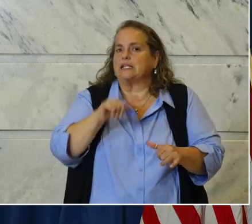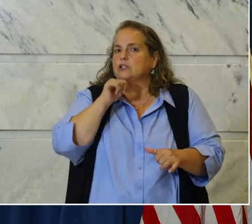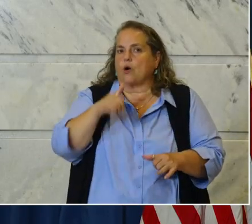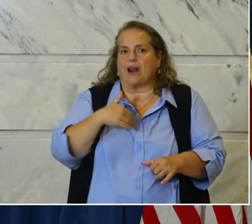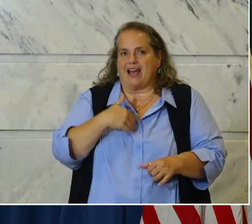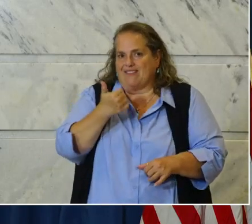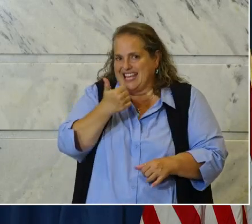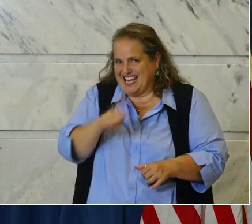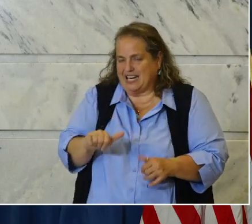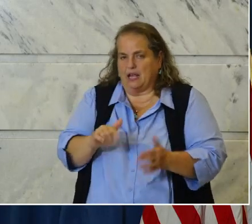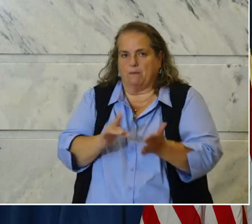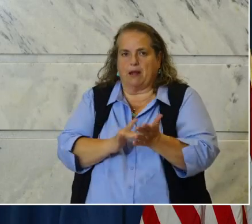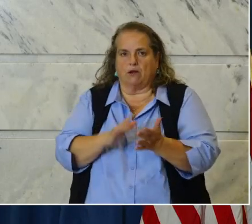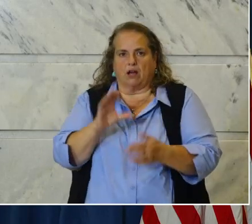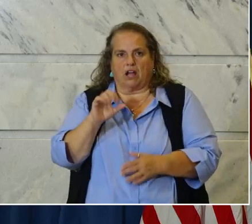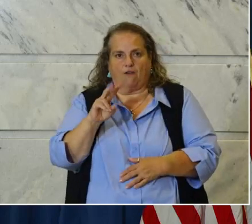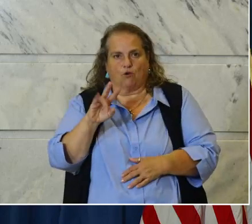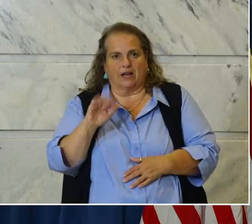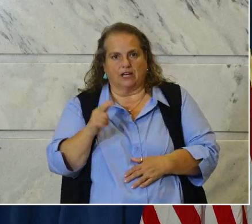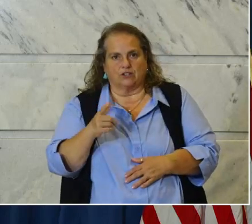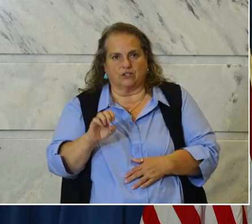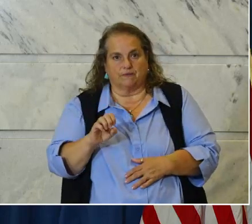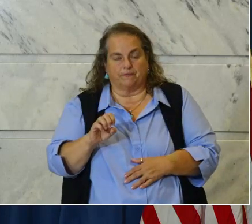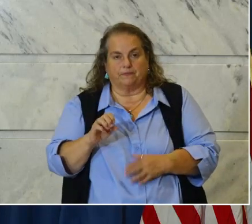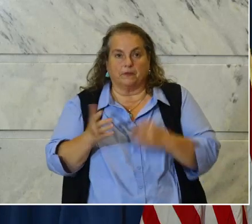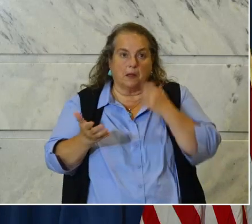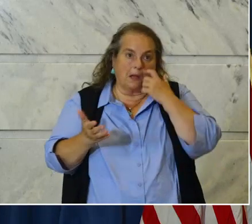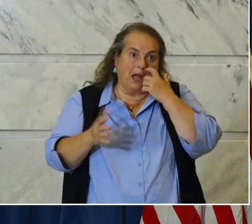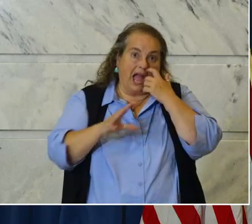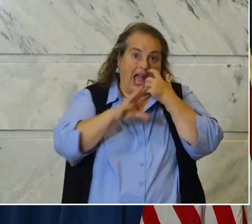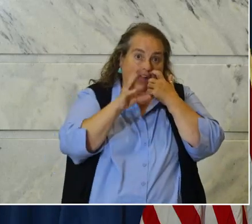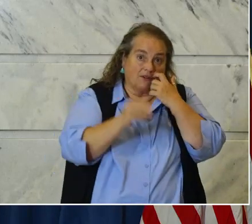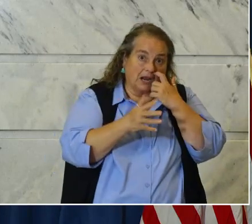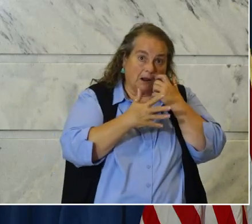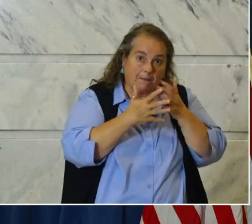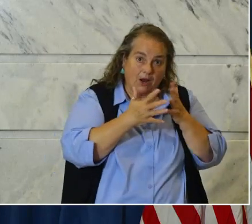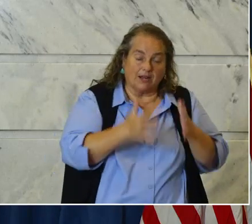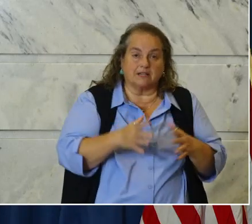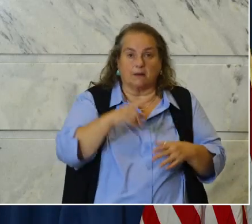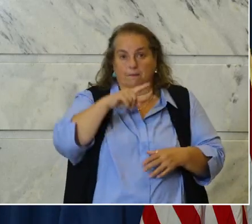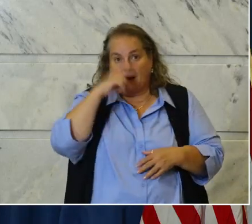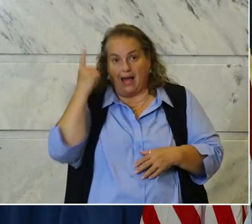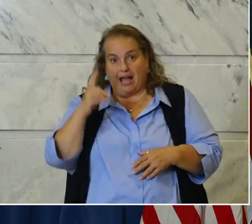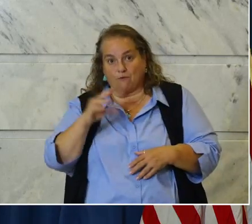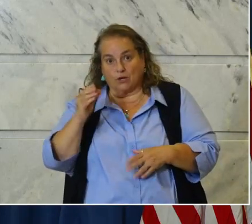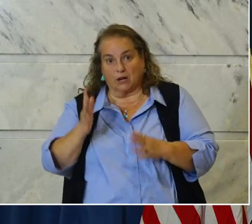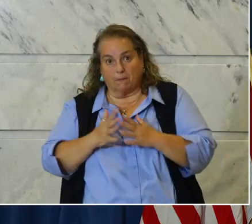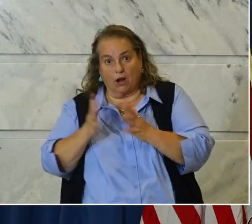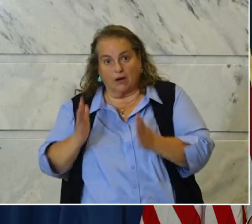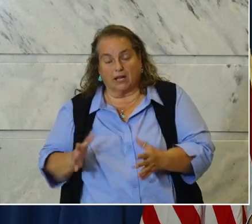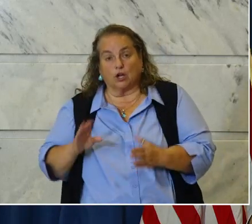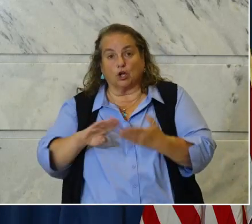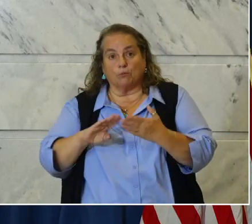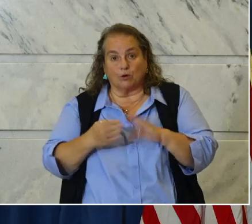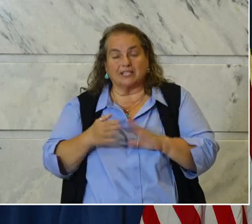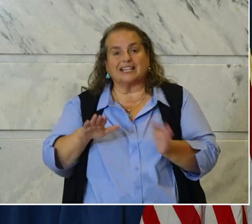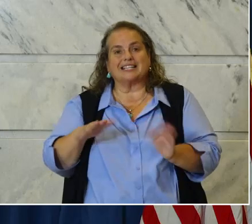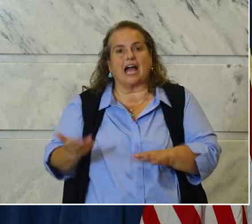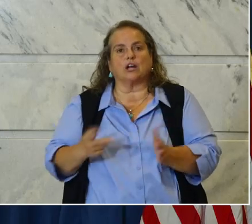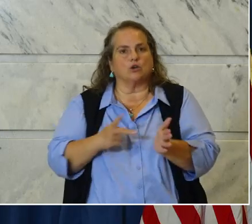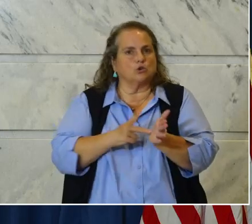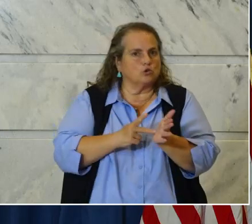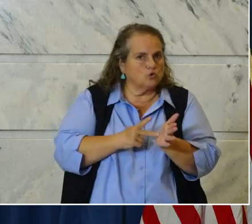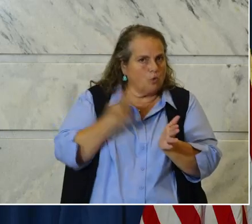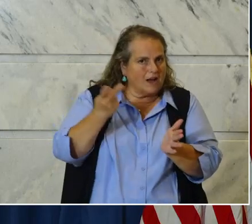during COVID is our African American, our Black and African American communities are dying at twice the rate they make up